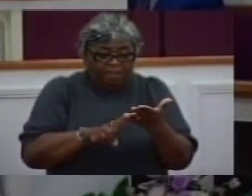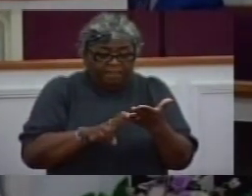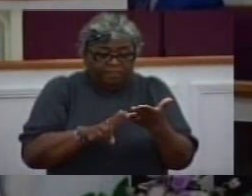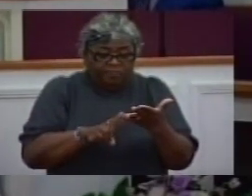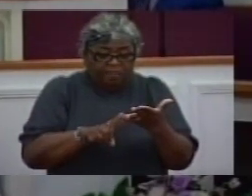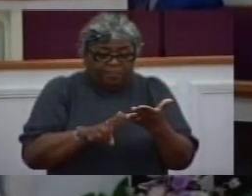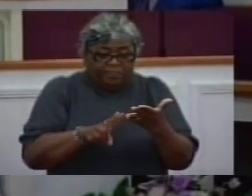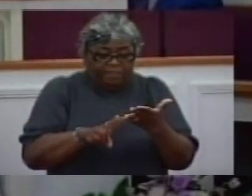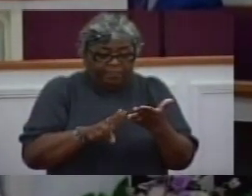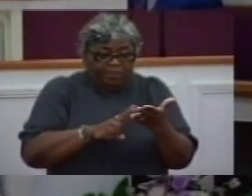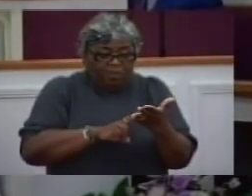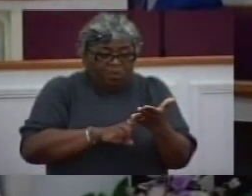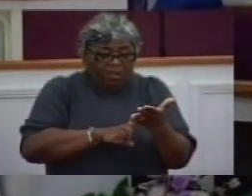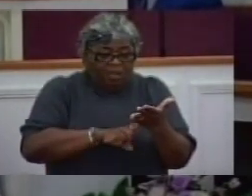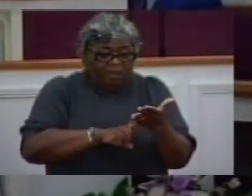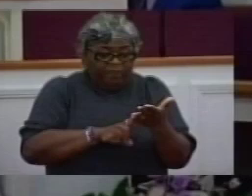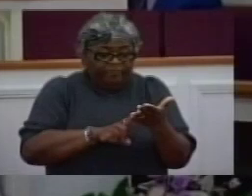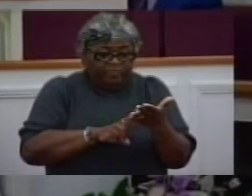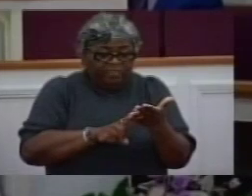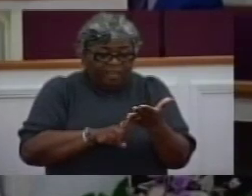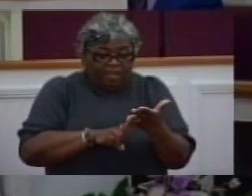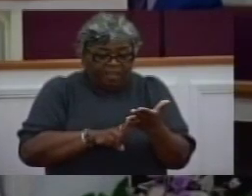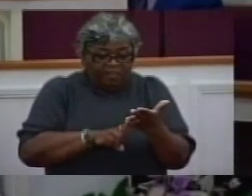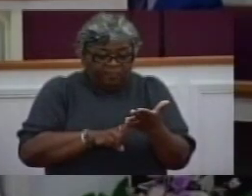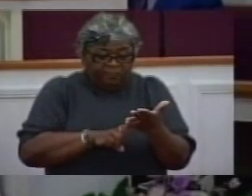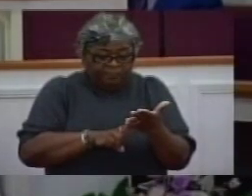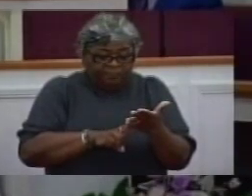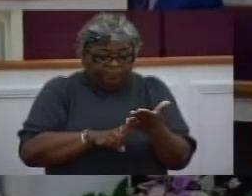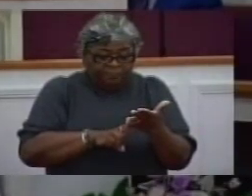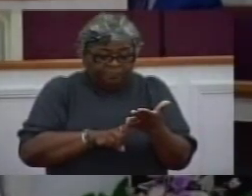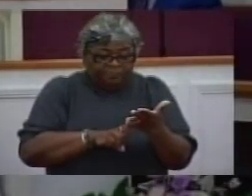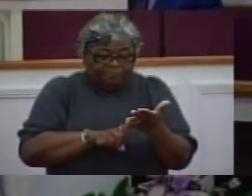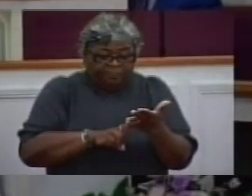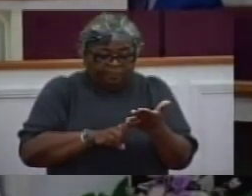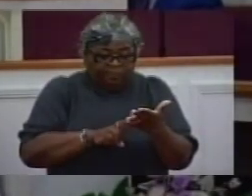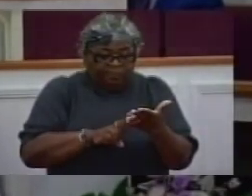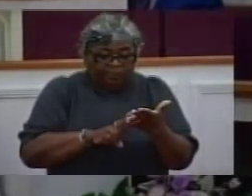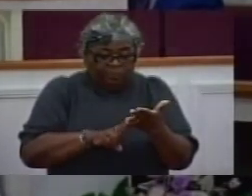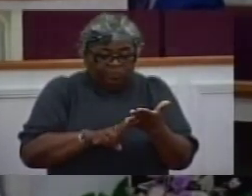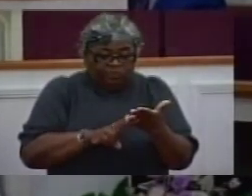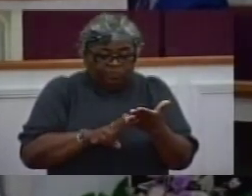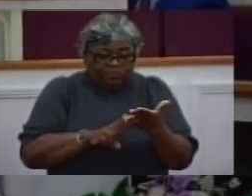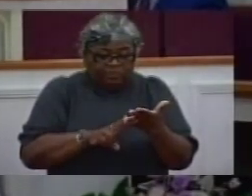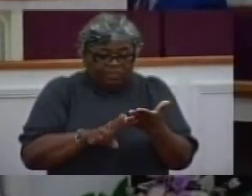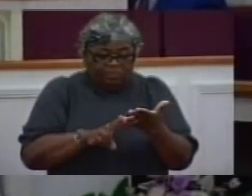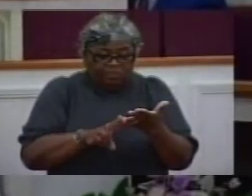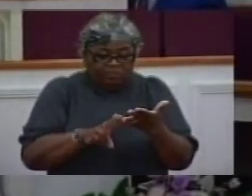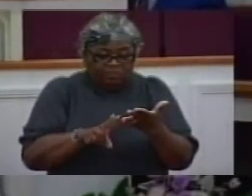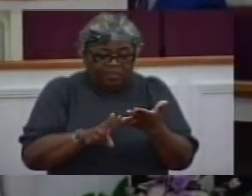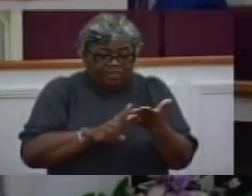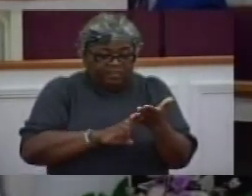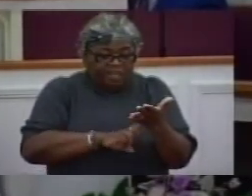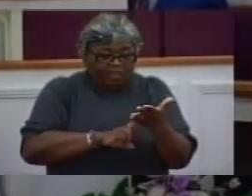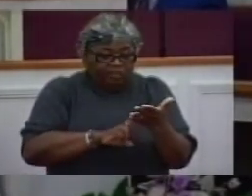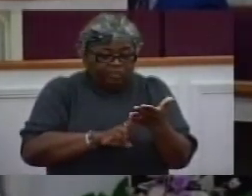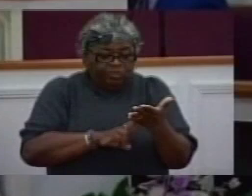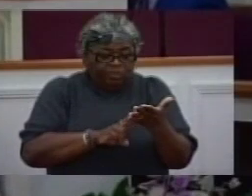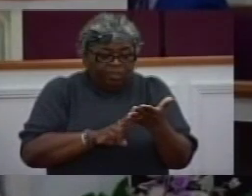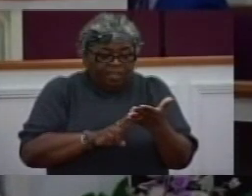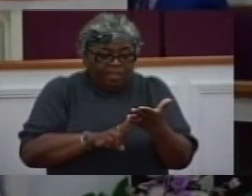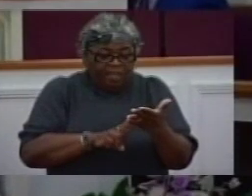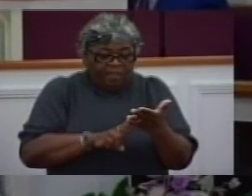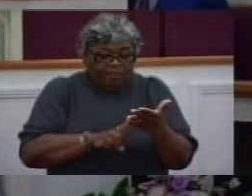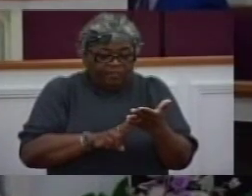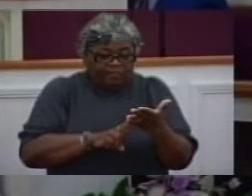the people of God. Once you had not received mercy, but now you have,